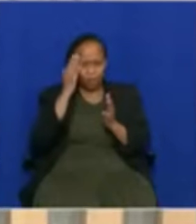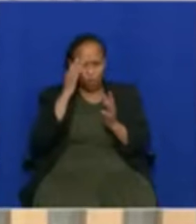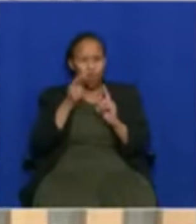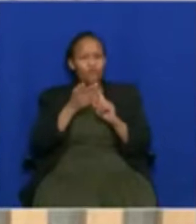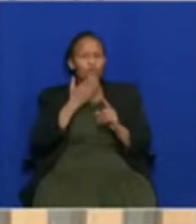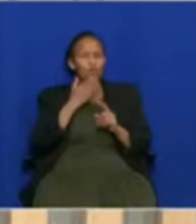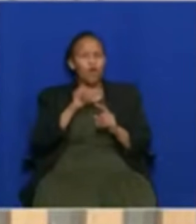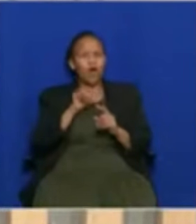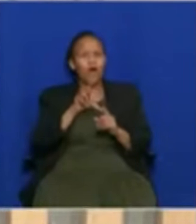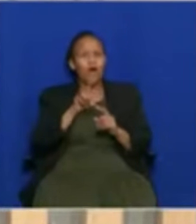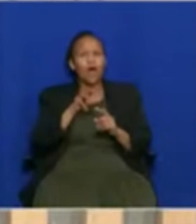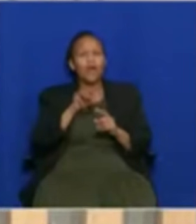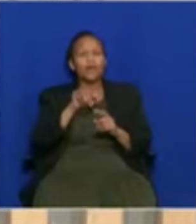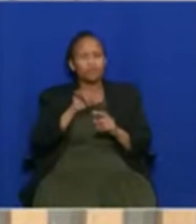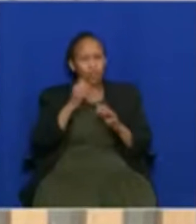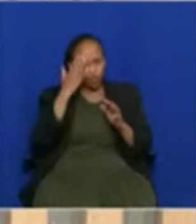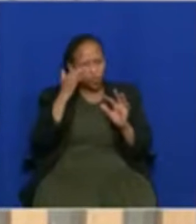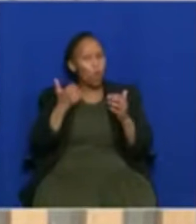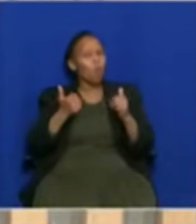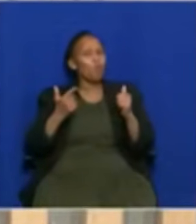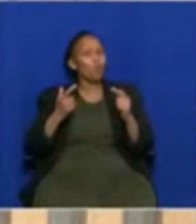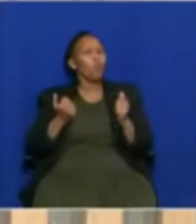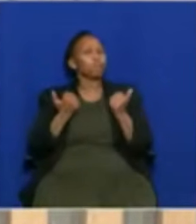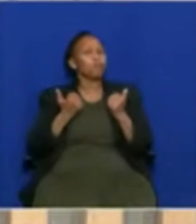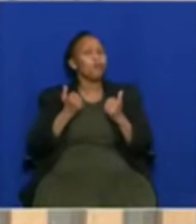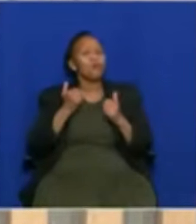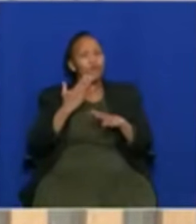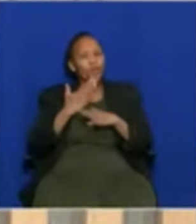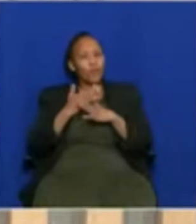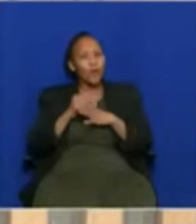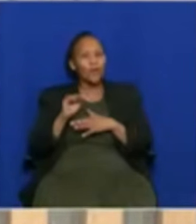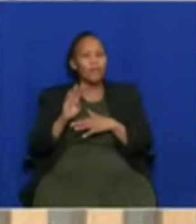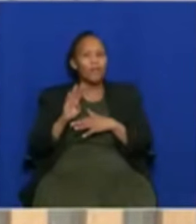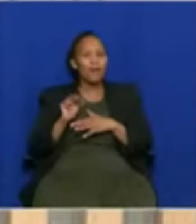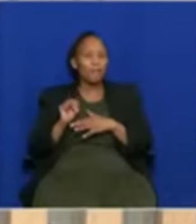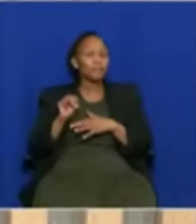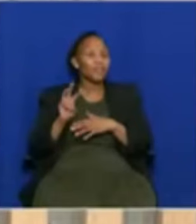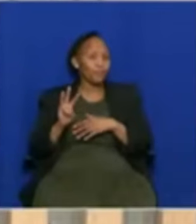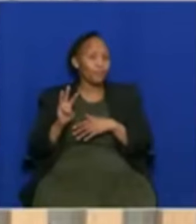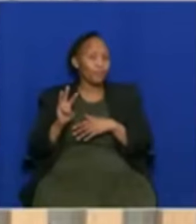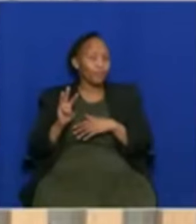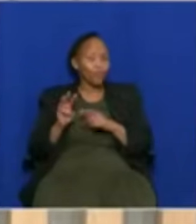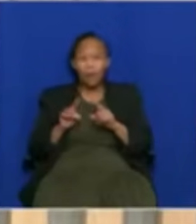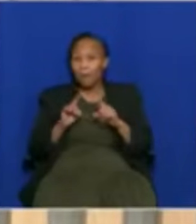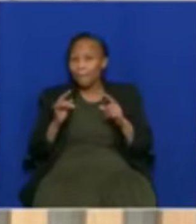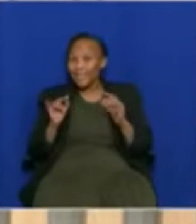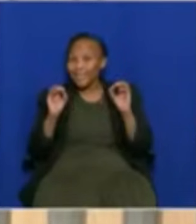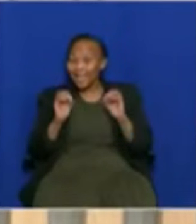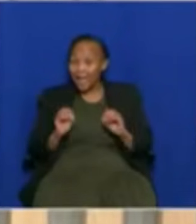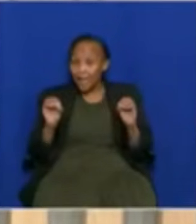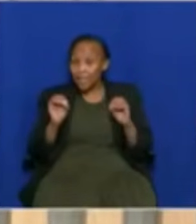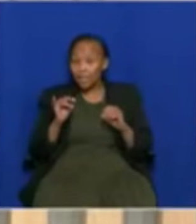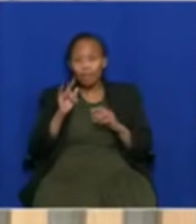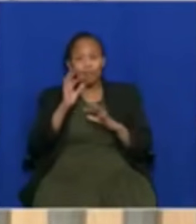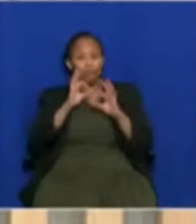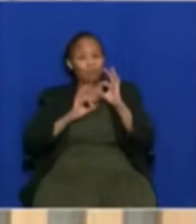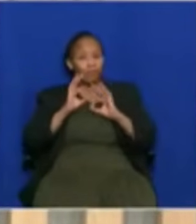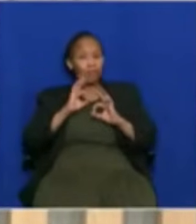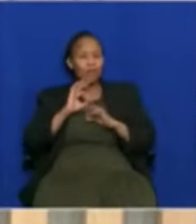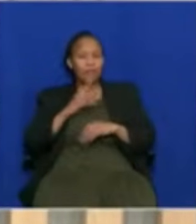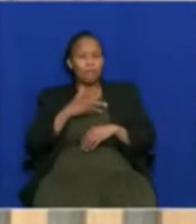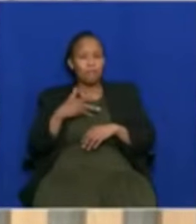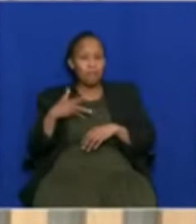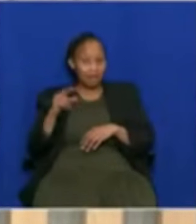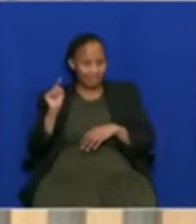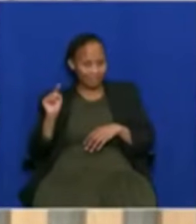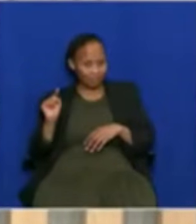at BMW. I can't find anything else that tells me about Mrs. Mukwele in the docket and her employment